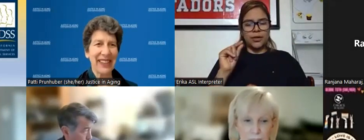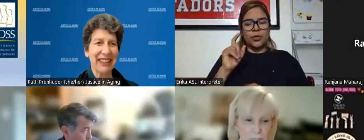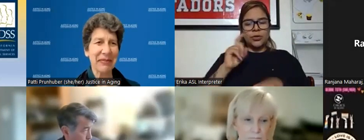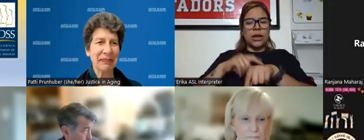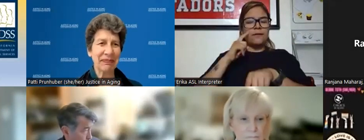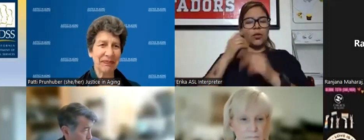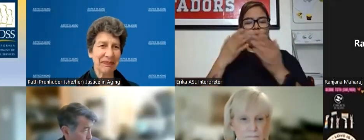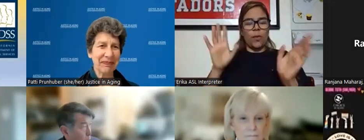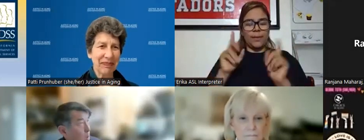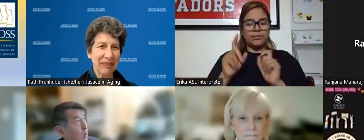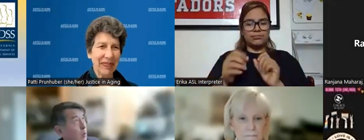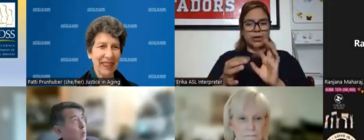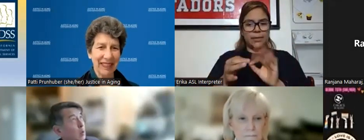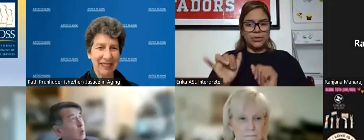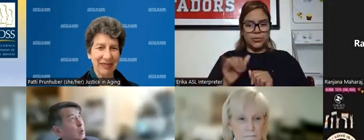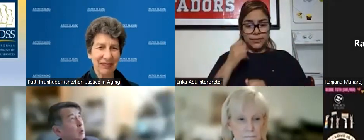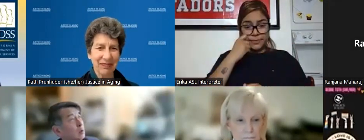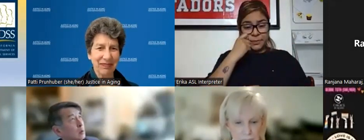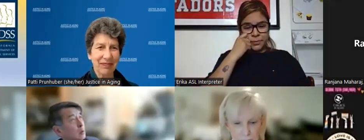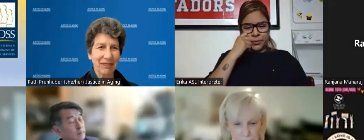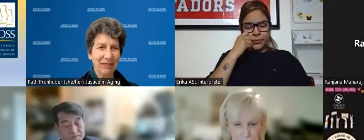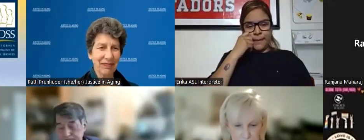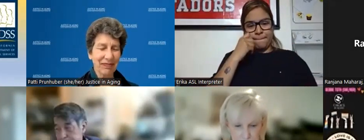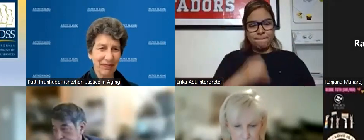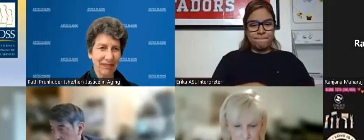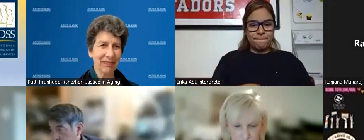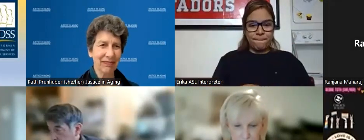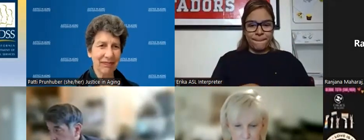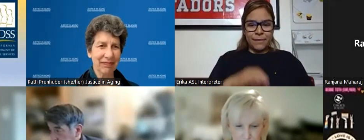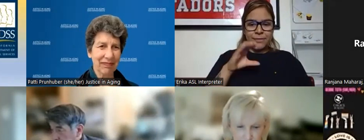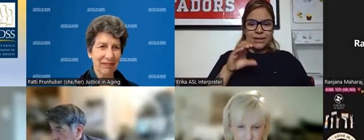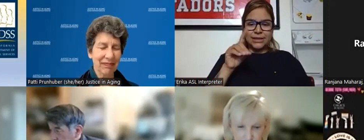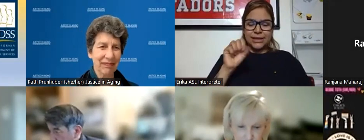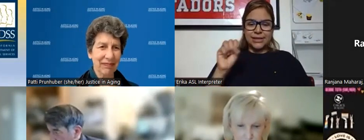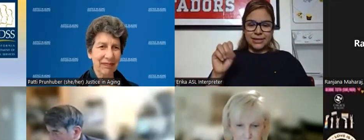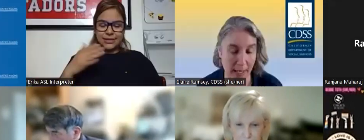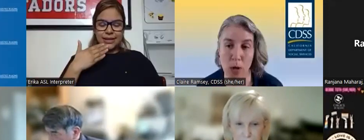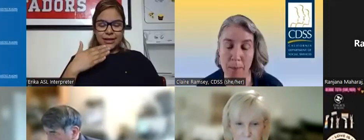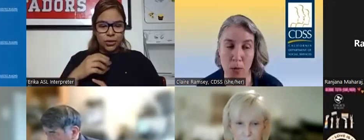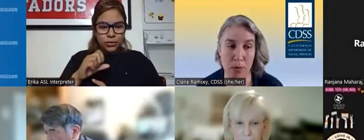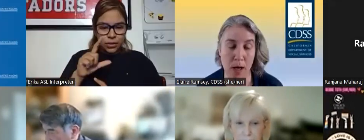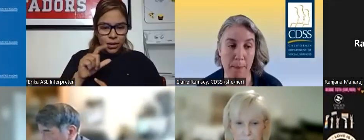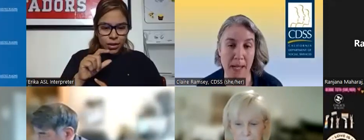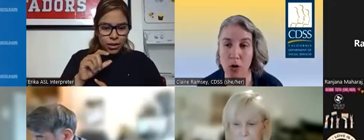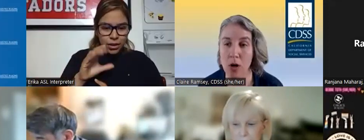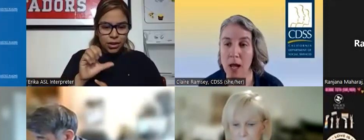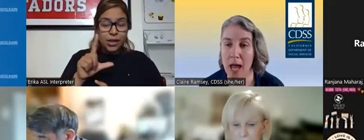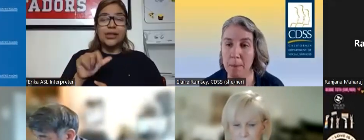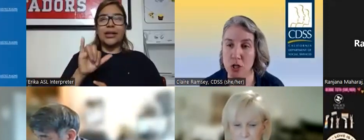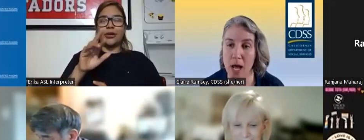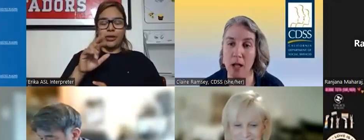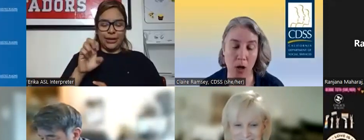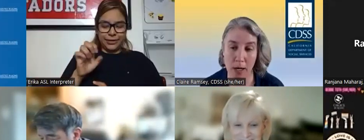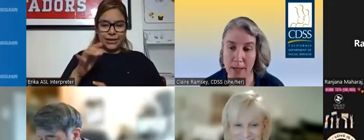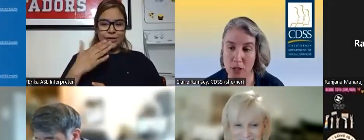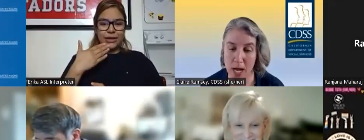it away, Claire. Thanks, Patty. And Claire Ramsey again from CDSS. And I just want to thank everyone, both Peter